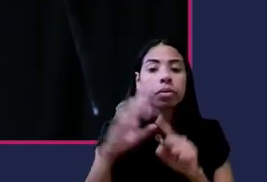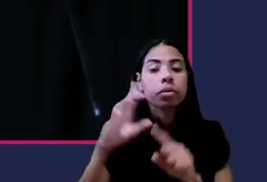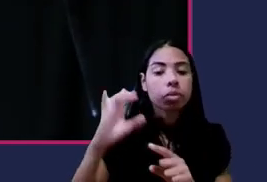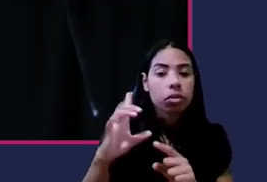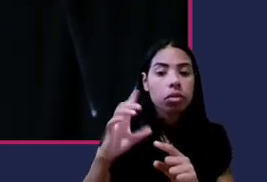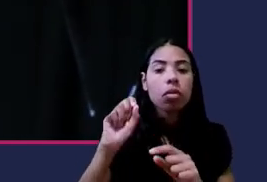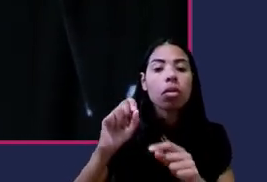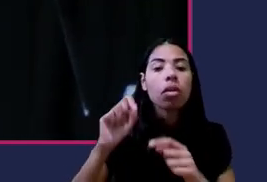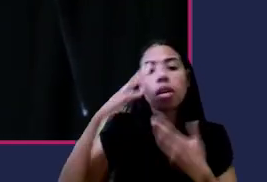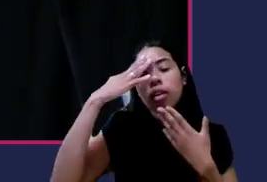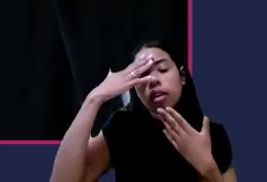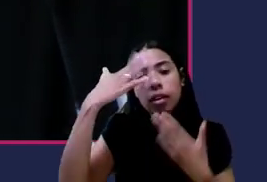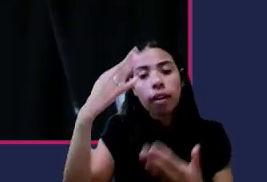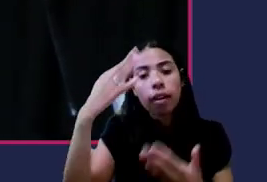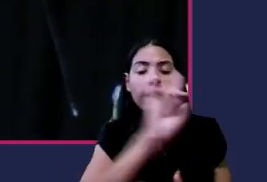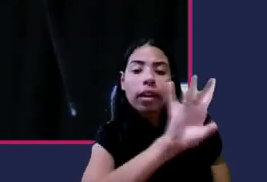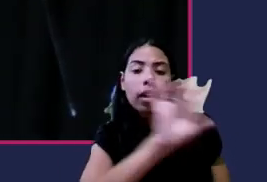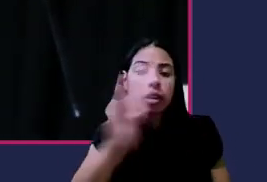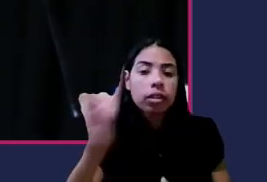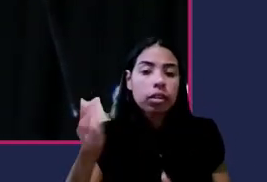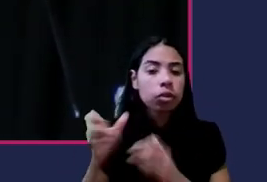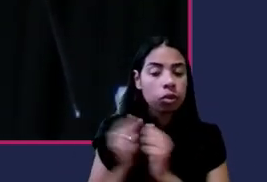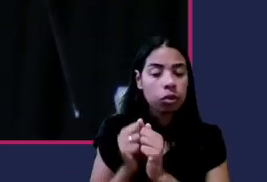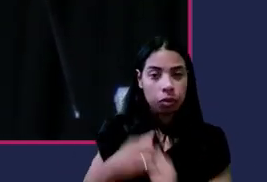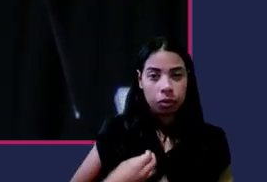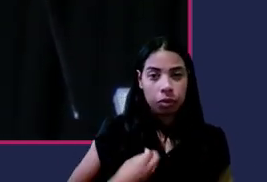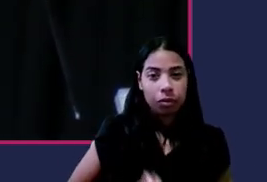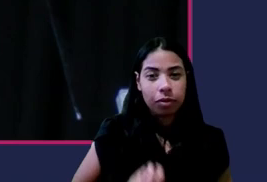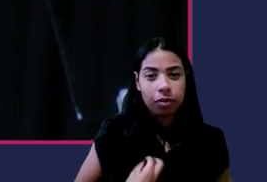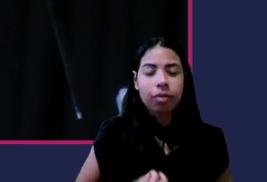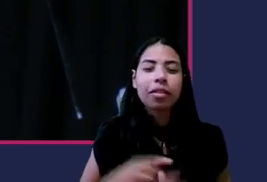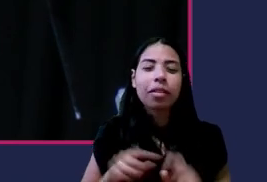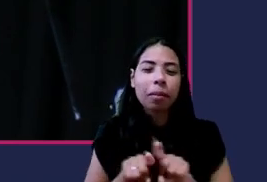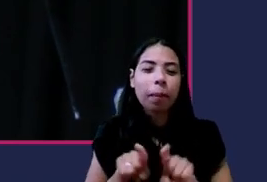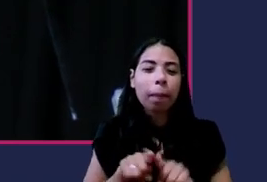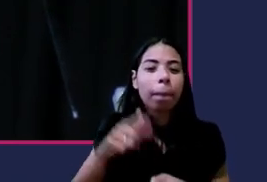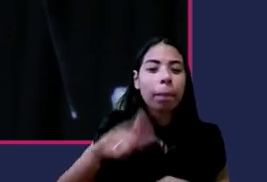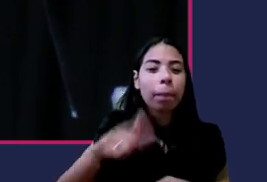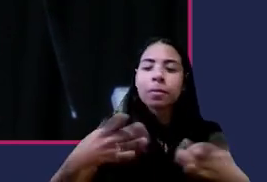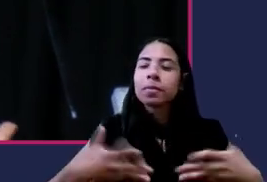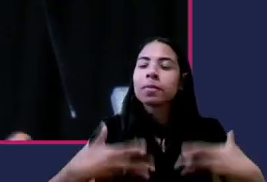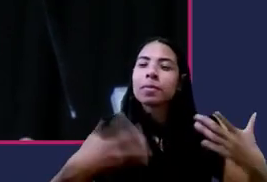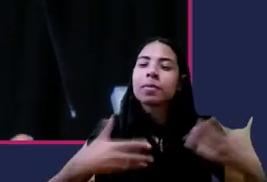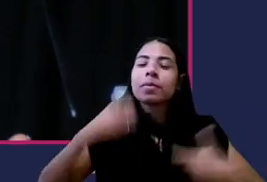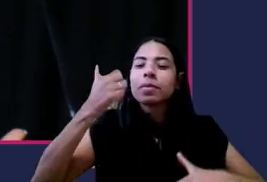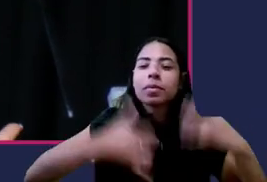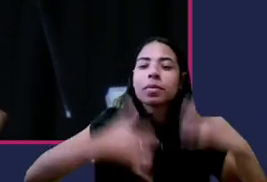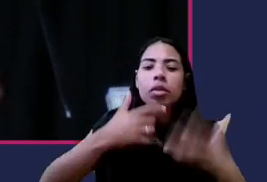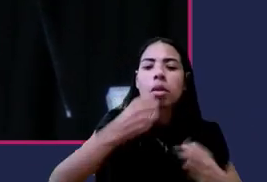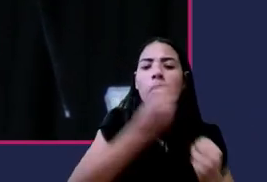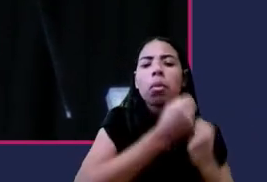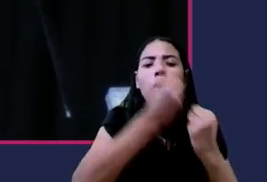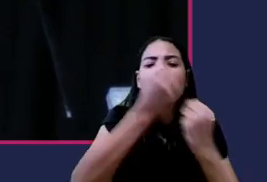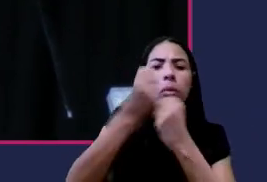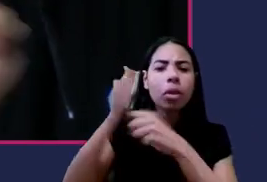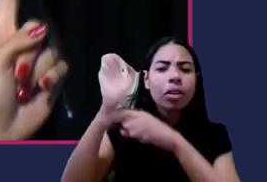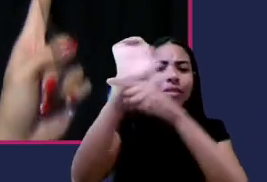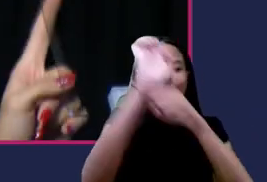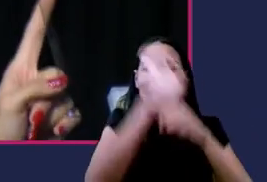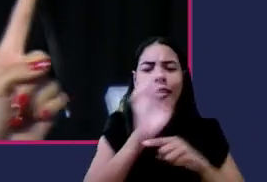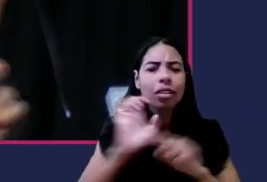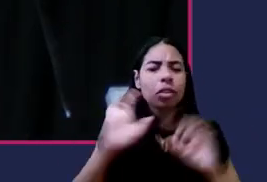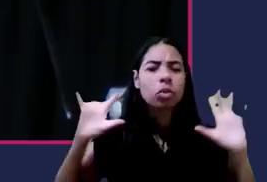everyone. On behalf of Casa Hunter, I'd like to thank you all for your presence. Once again, we have the joy of counting on people